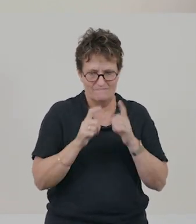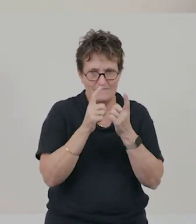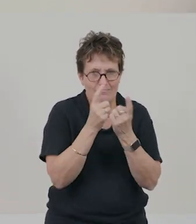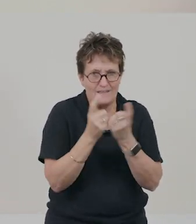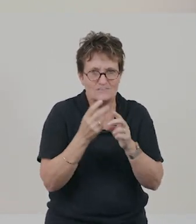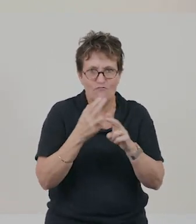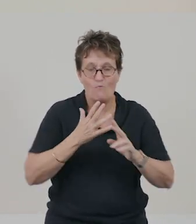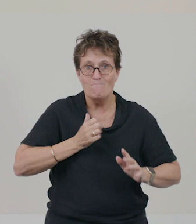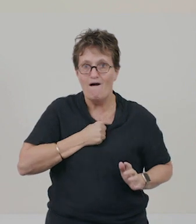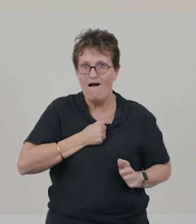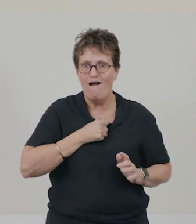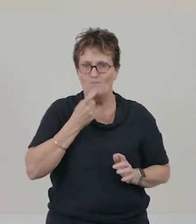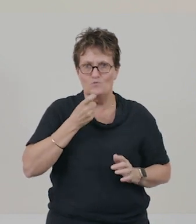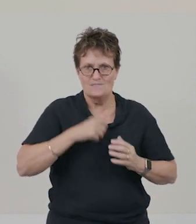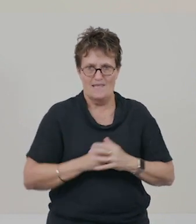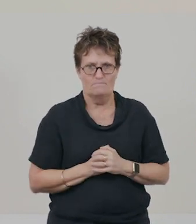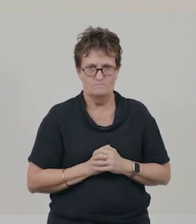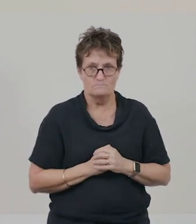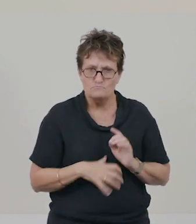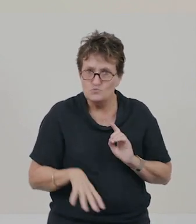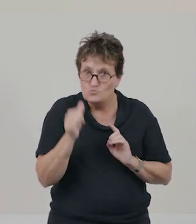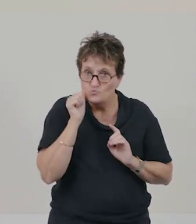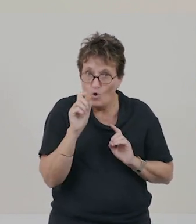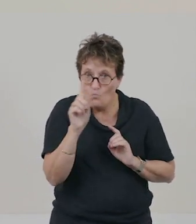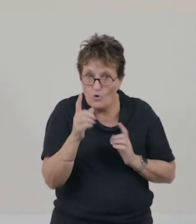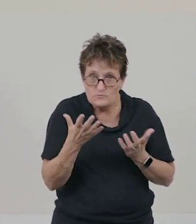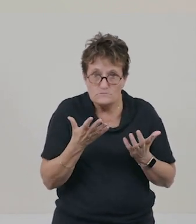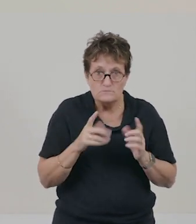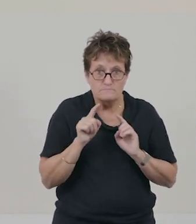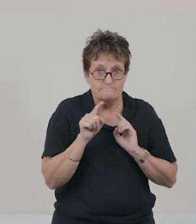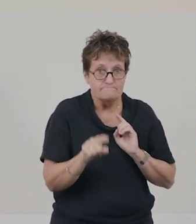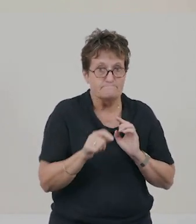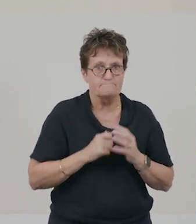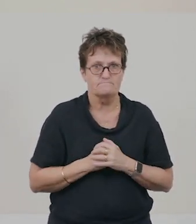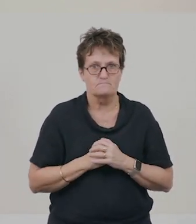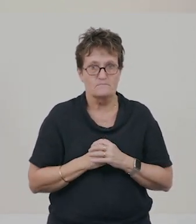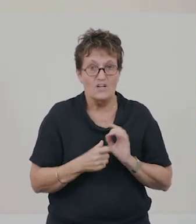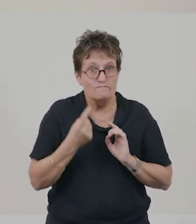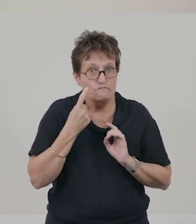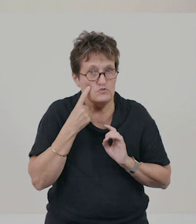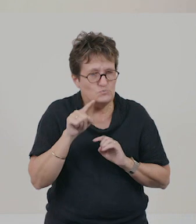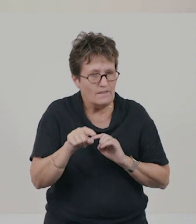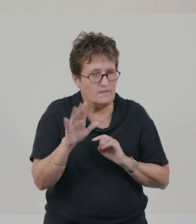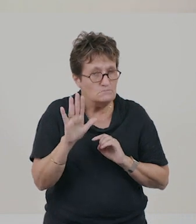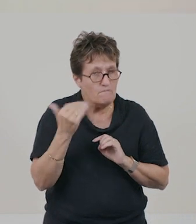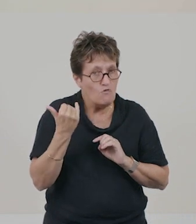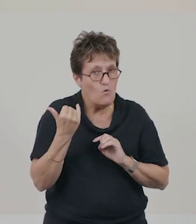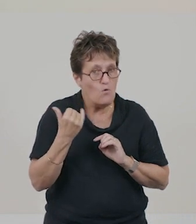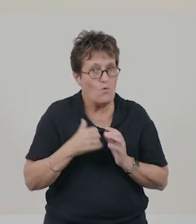my museum. Do you know what these objects are? Have you seen them before?